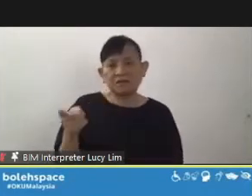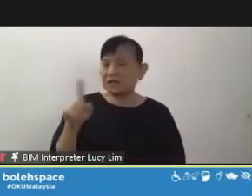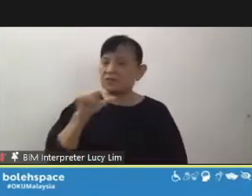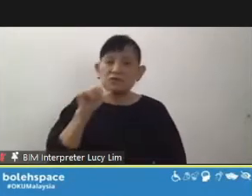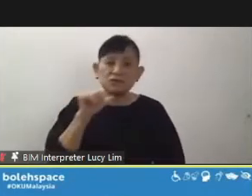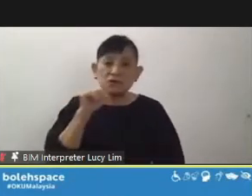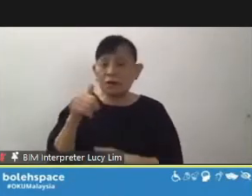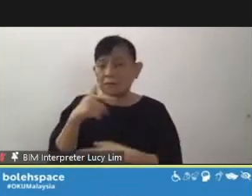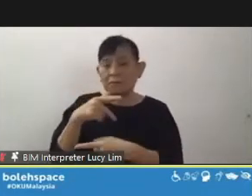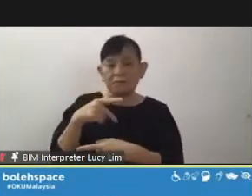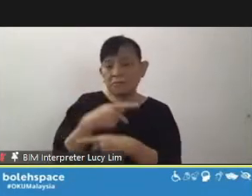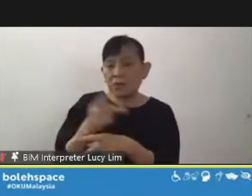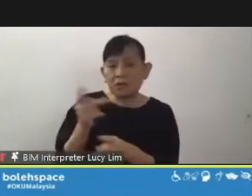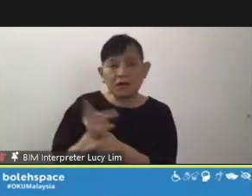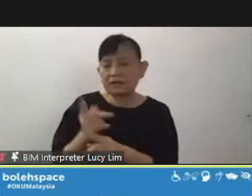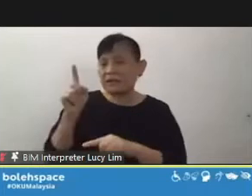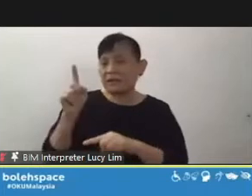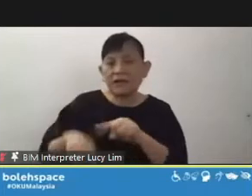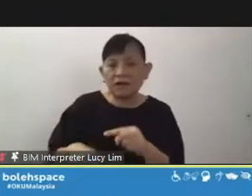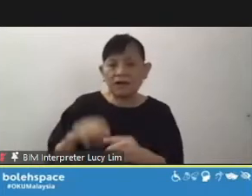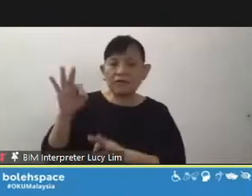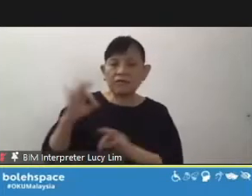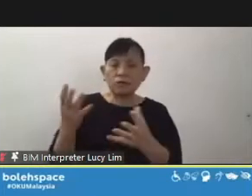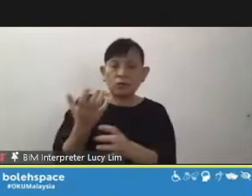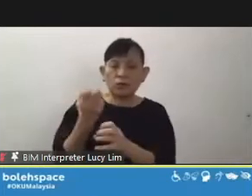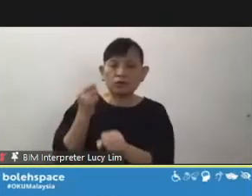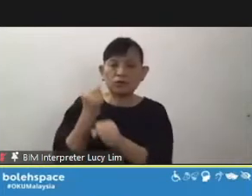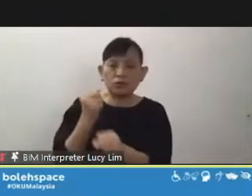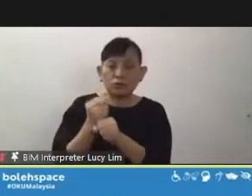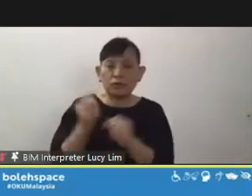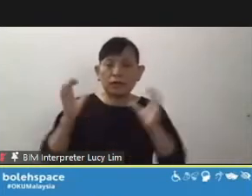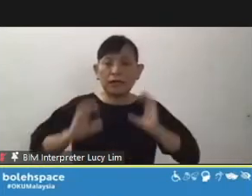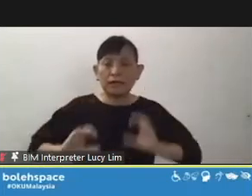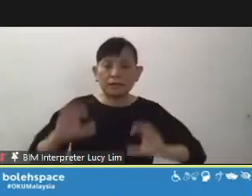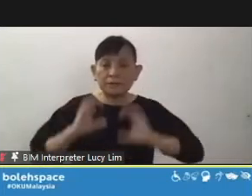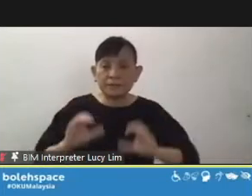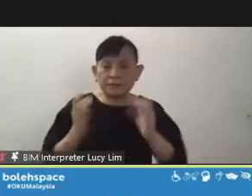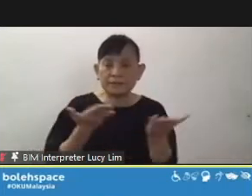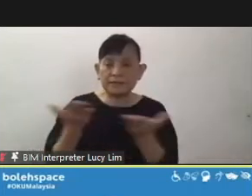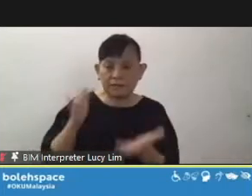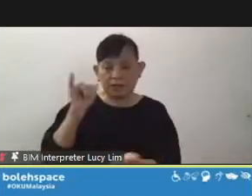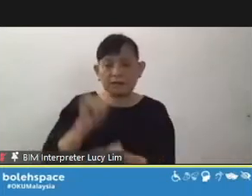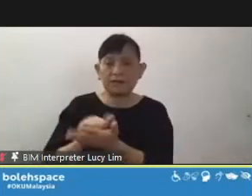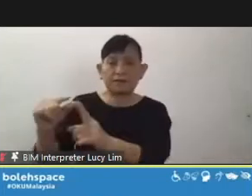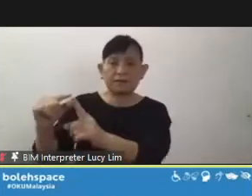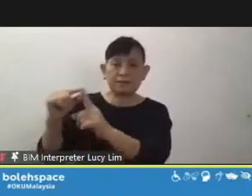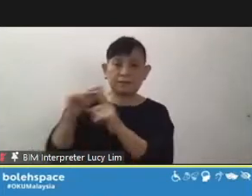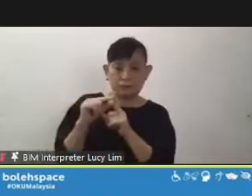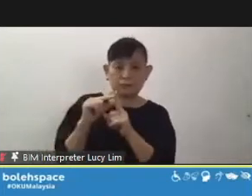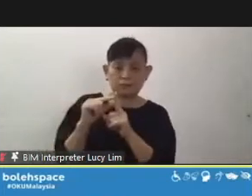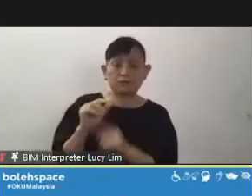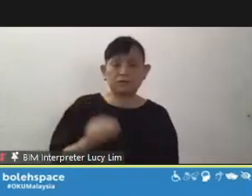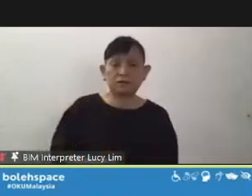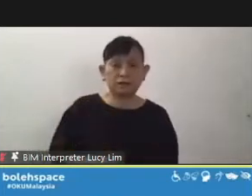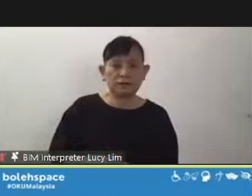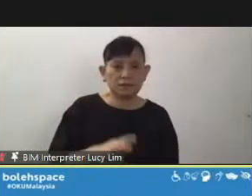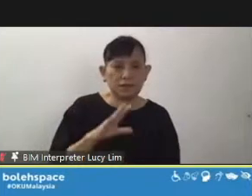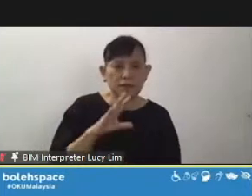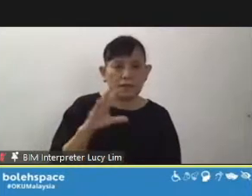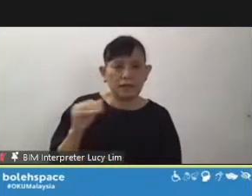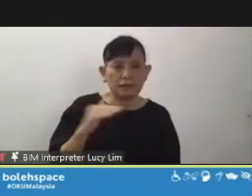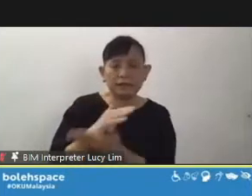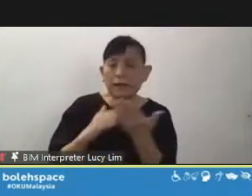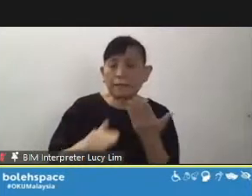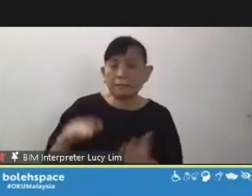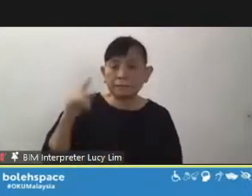at the customer service, you have to work like this. That is what she told us. And second is gaslighting. This